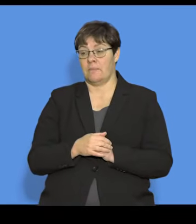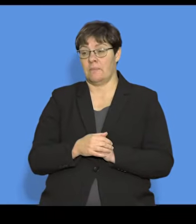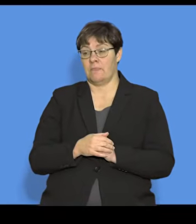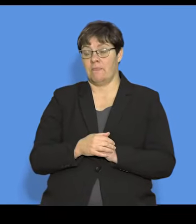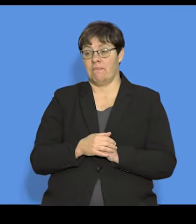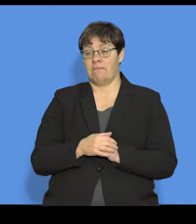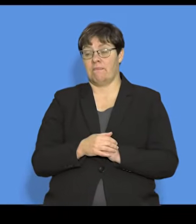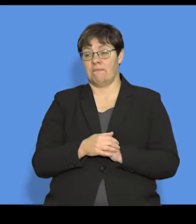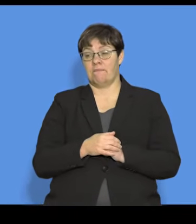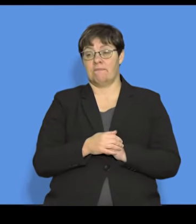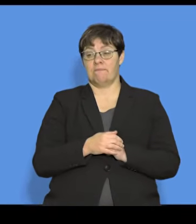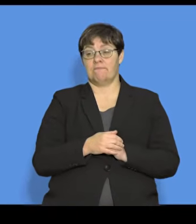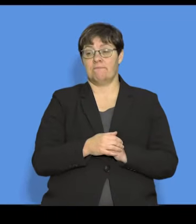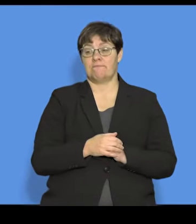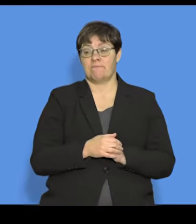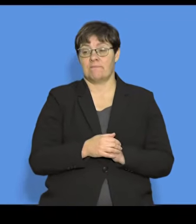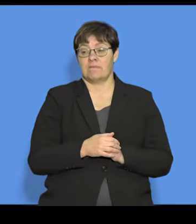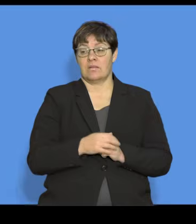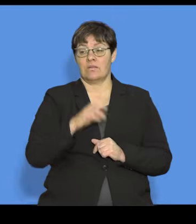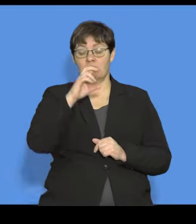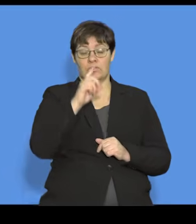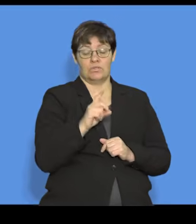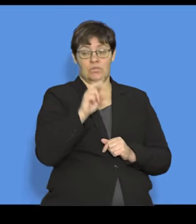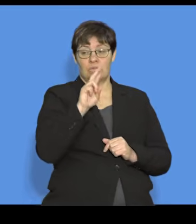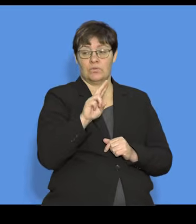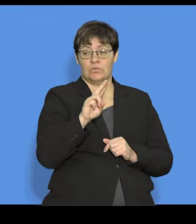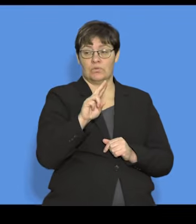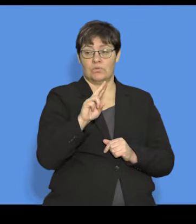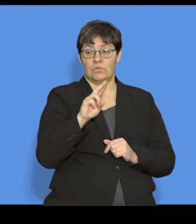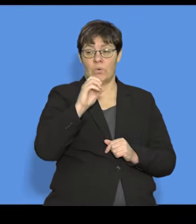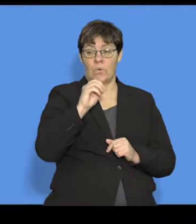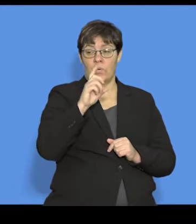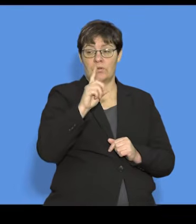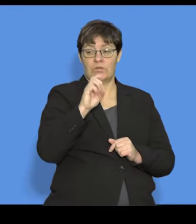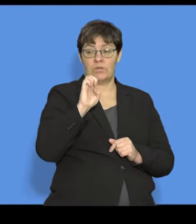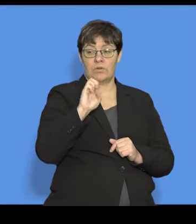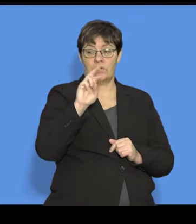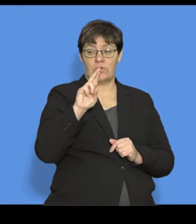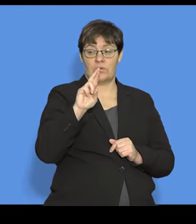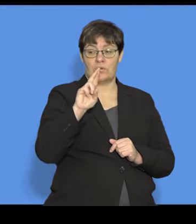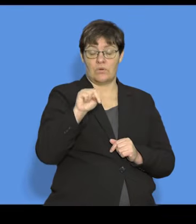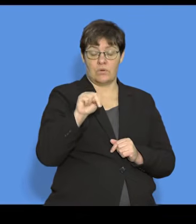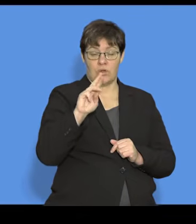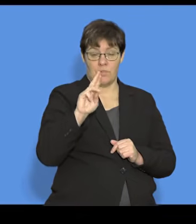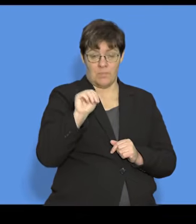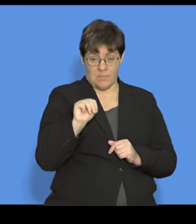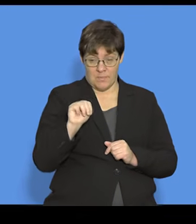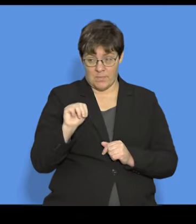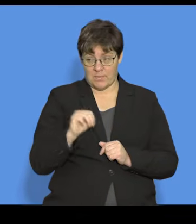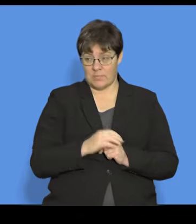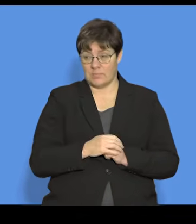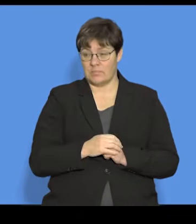the small intestine, which is called the duodenum. So we start off with the small intestine that moves